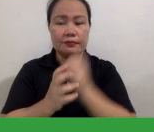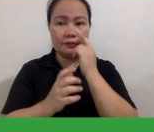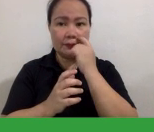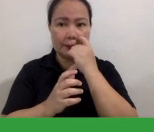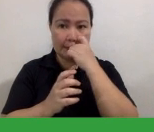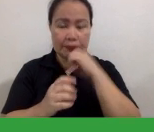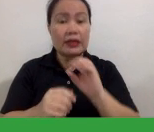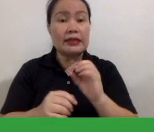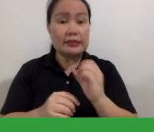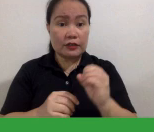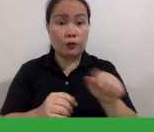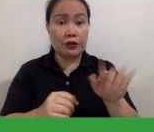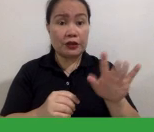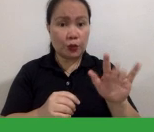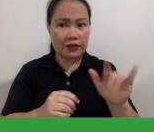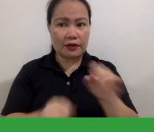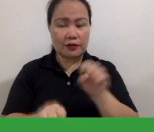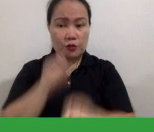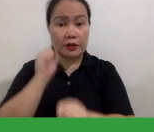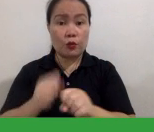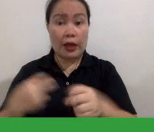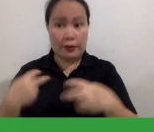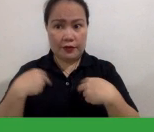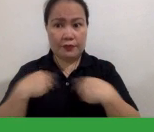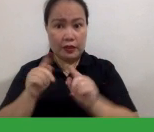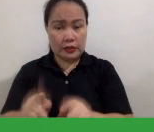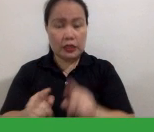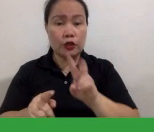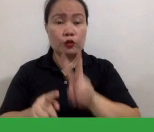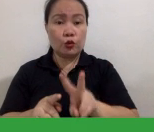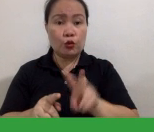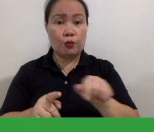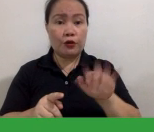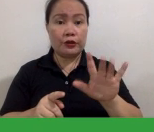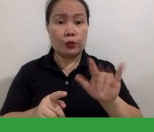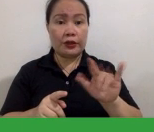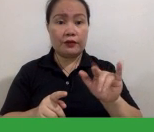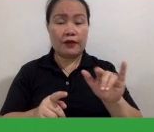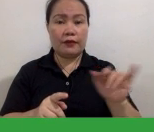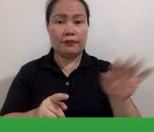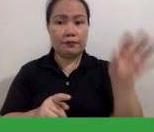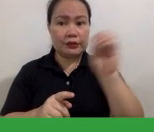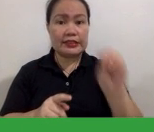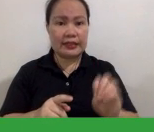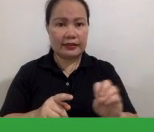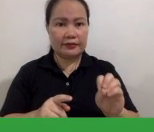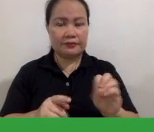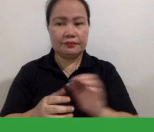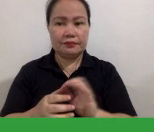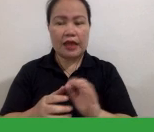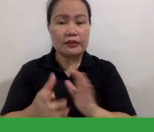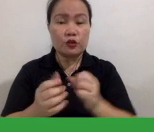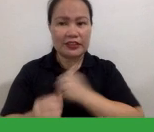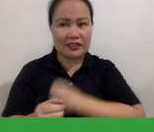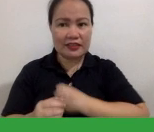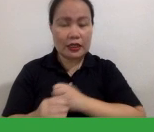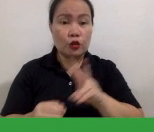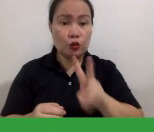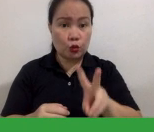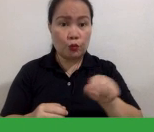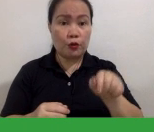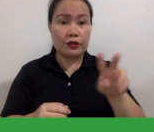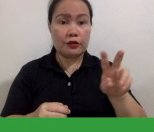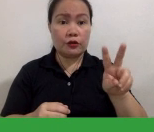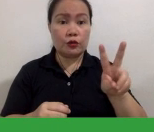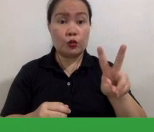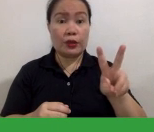0.25. Okay? So, yung 2 mo, and then yung 1/4 natin, which is equivalent to 0.25. So, therefore, we will have